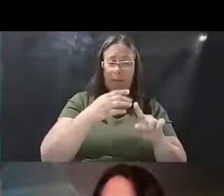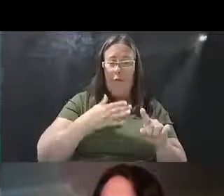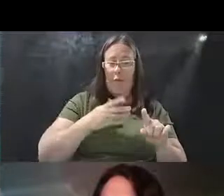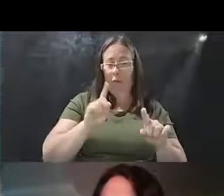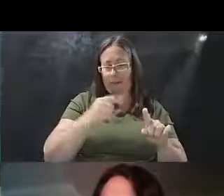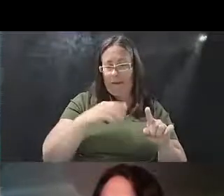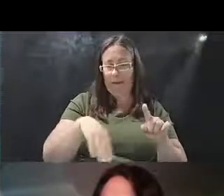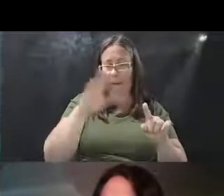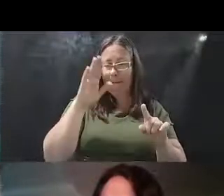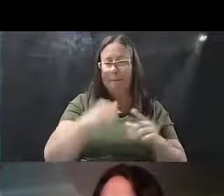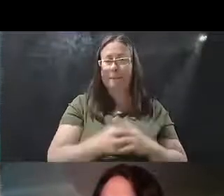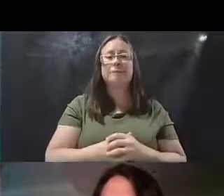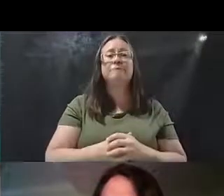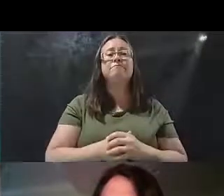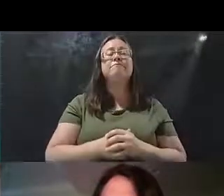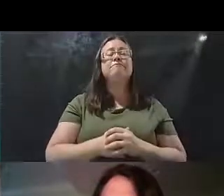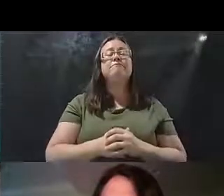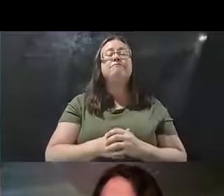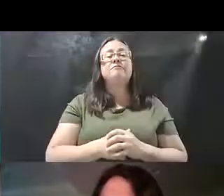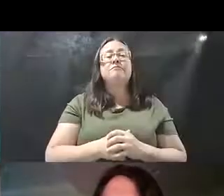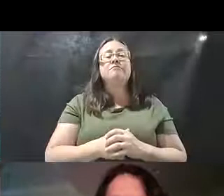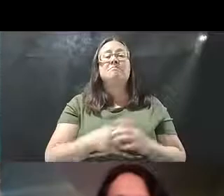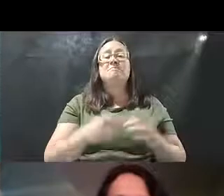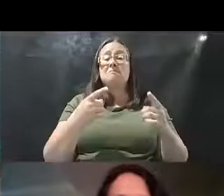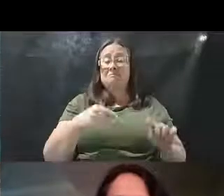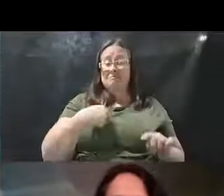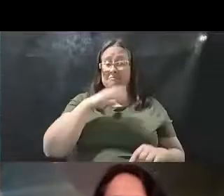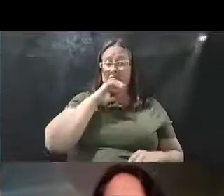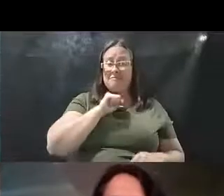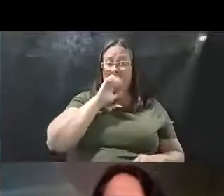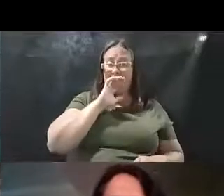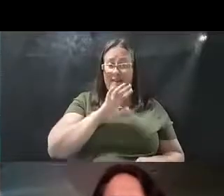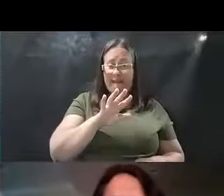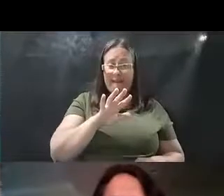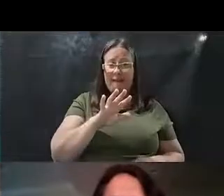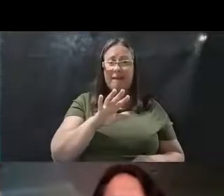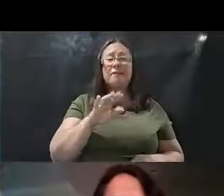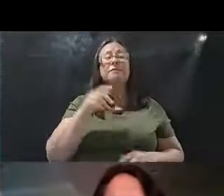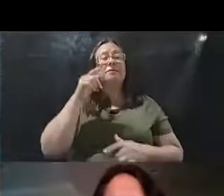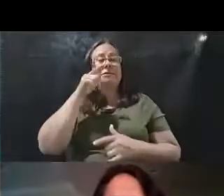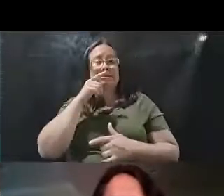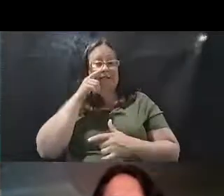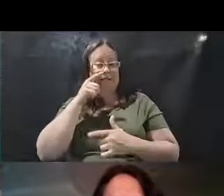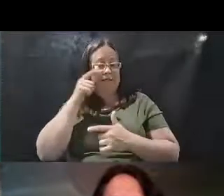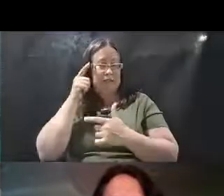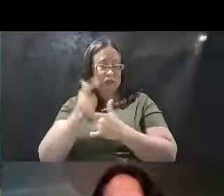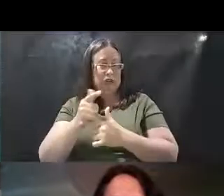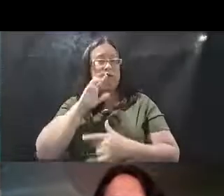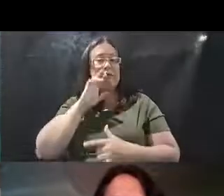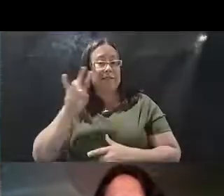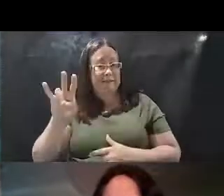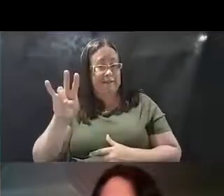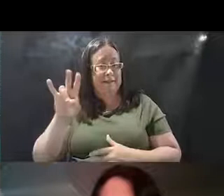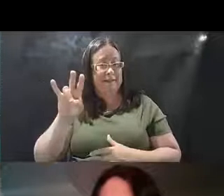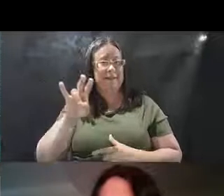So when I was 5 and my older sister was 7 and my little brother